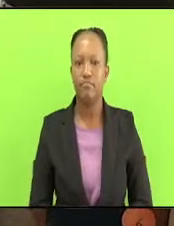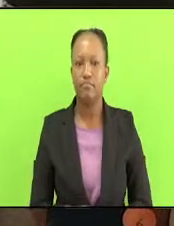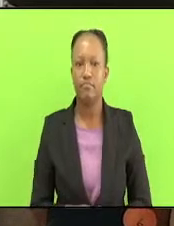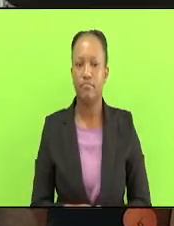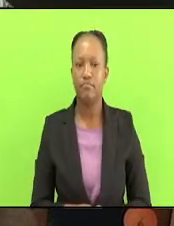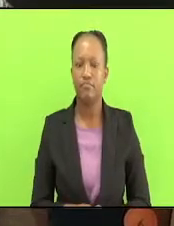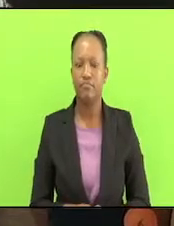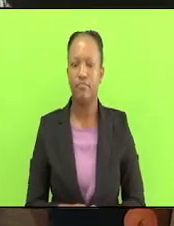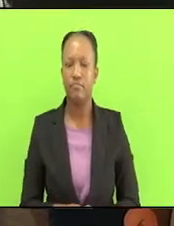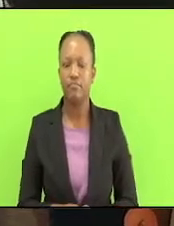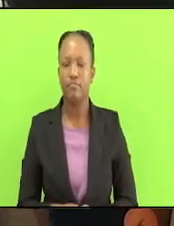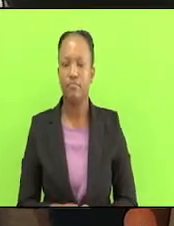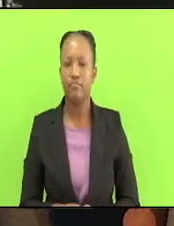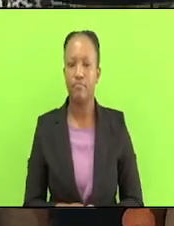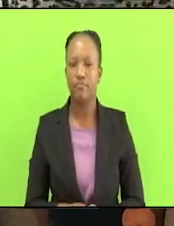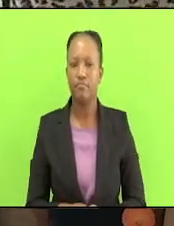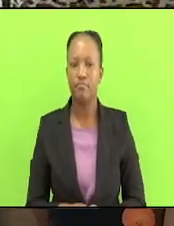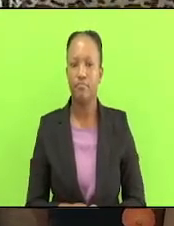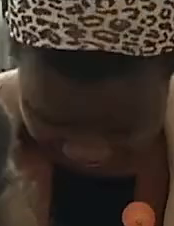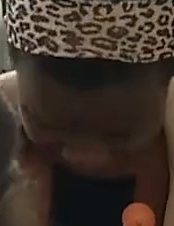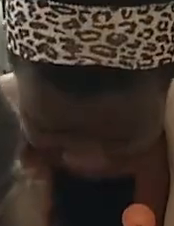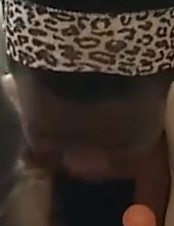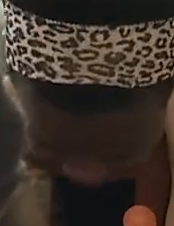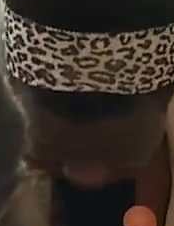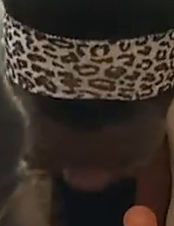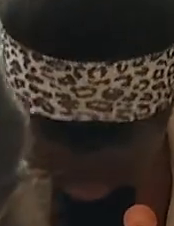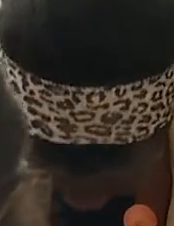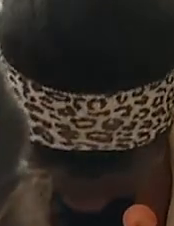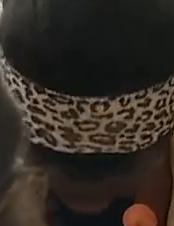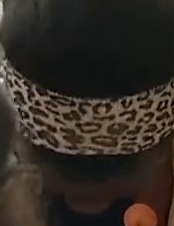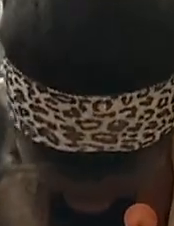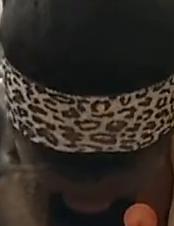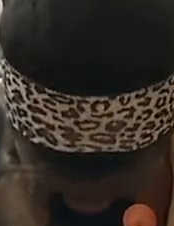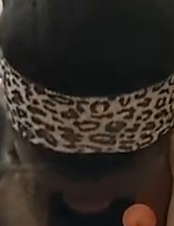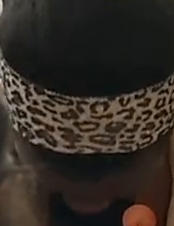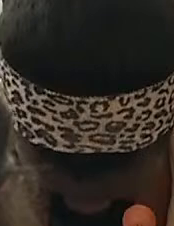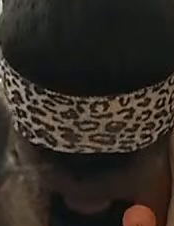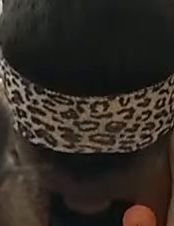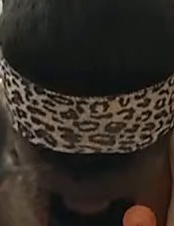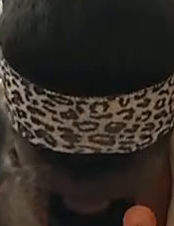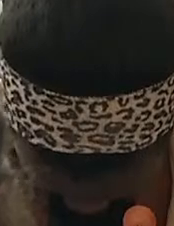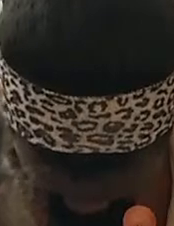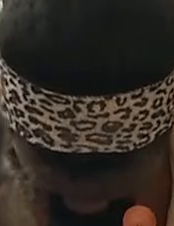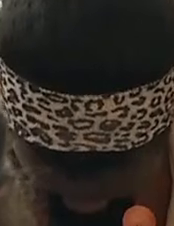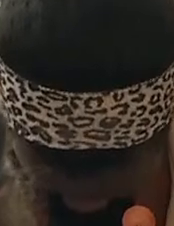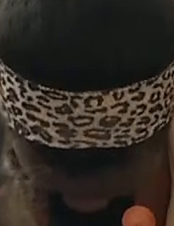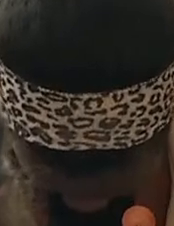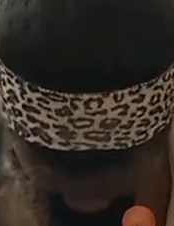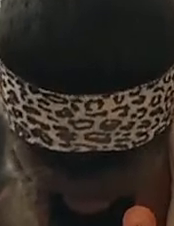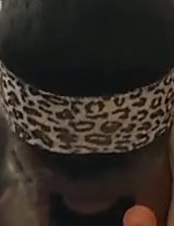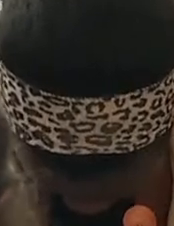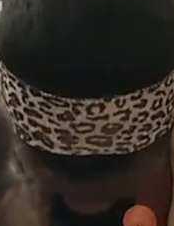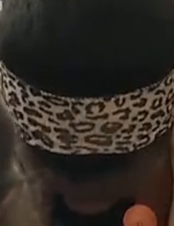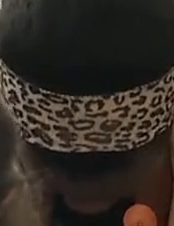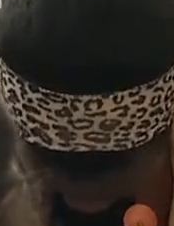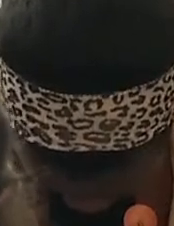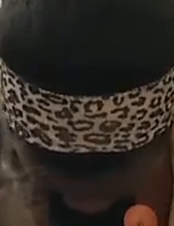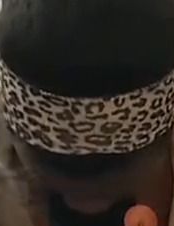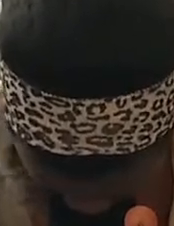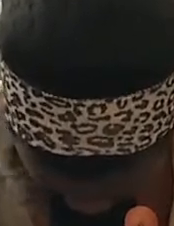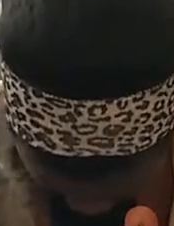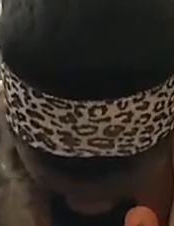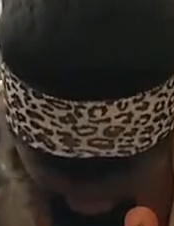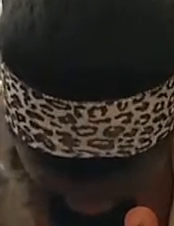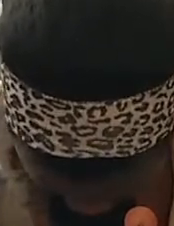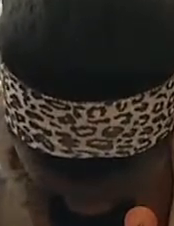dikgato tse e leng gore di lebelletswe gore di mekamekane le ditlamorago tsa phetogo ya loapi